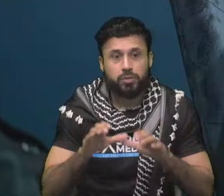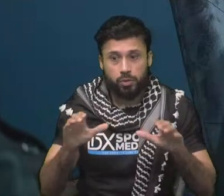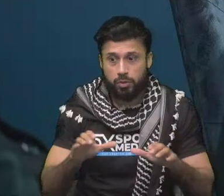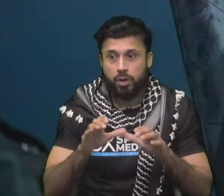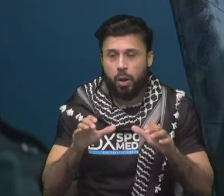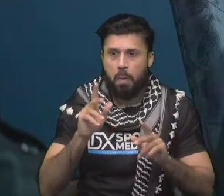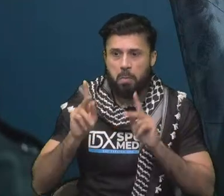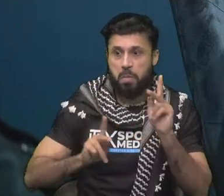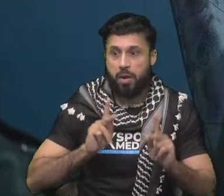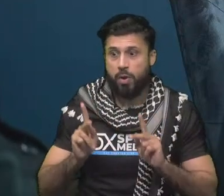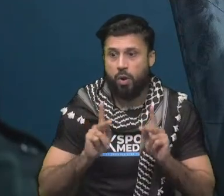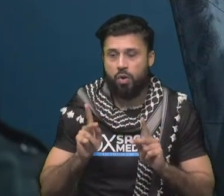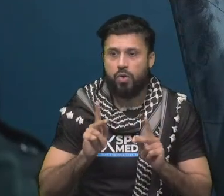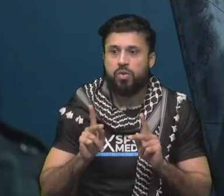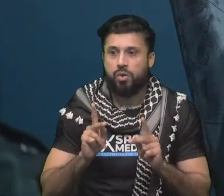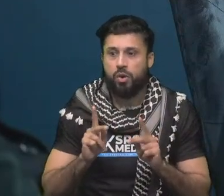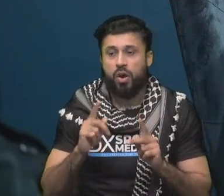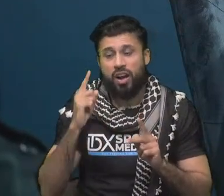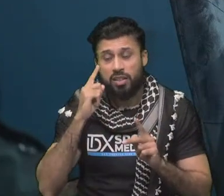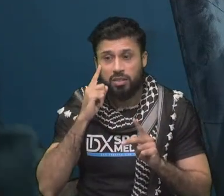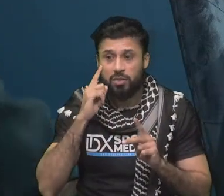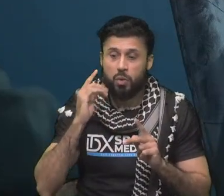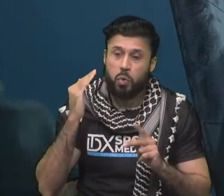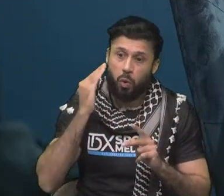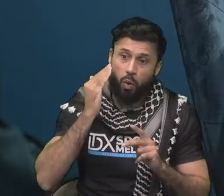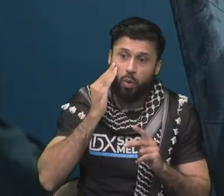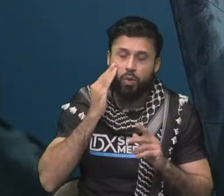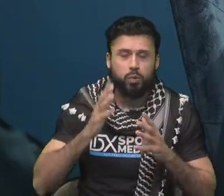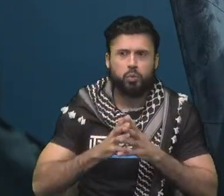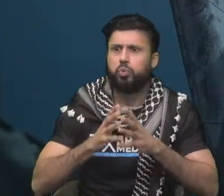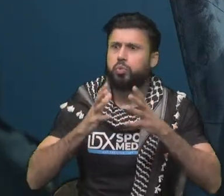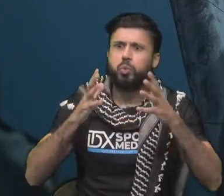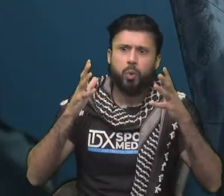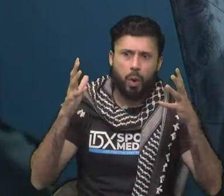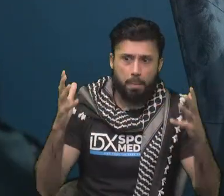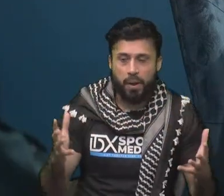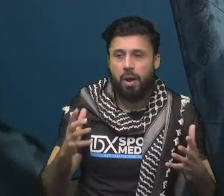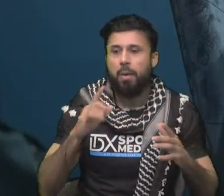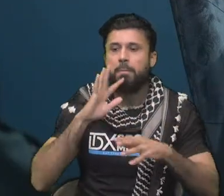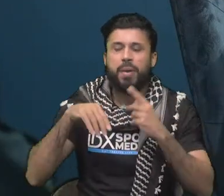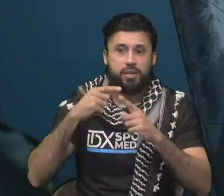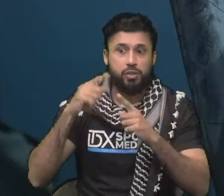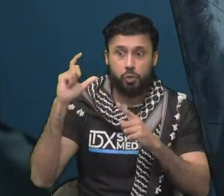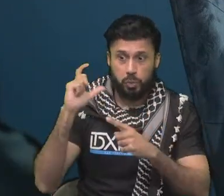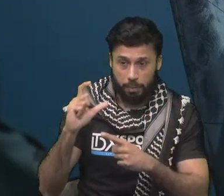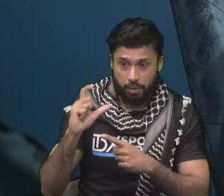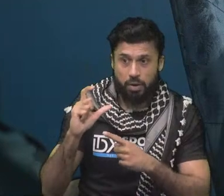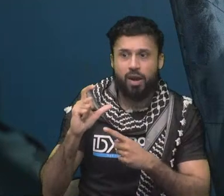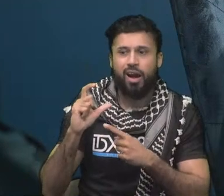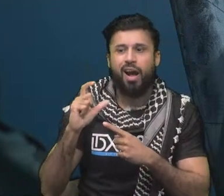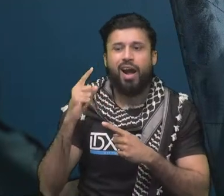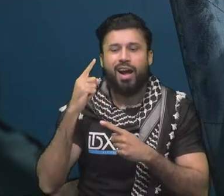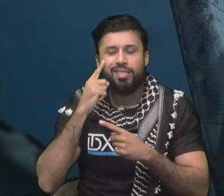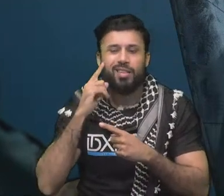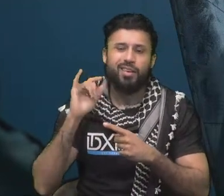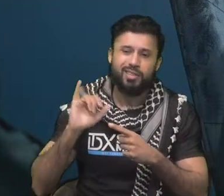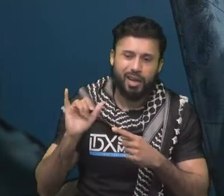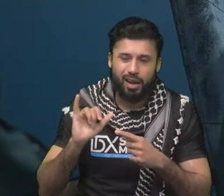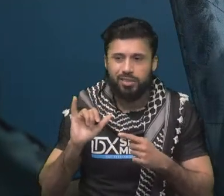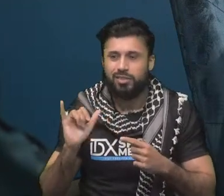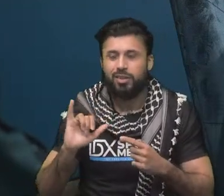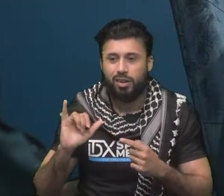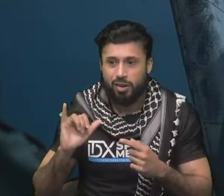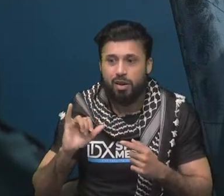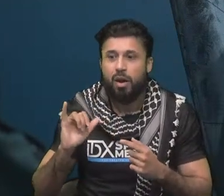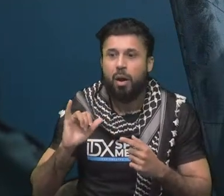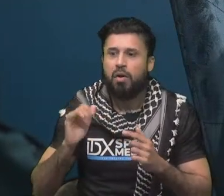atibba wa ansaful fuqaha. Half doctors and half scholars. He said, because half doctors will kill your